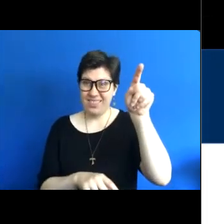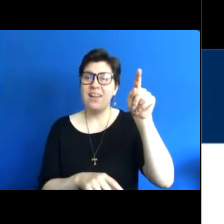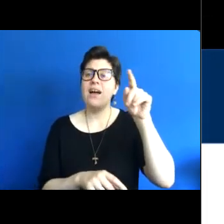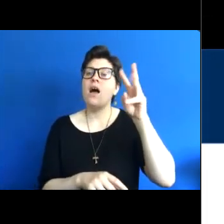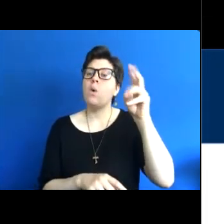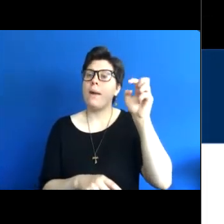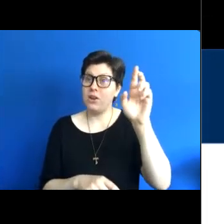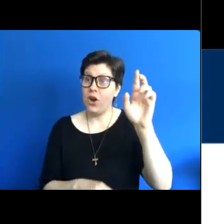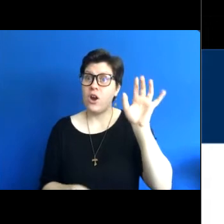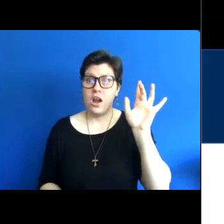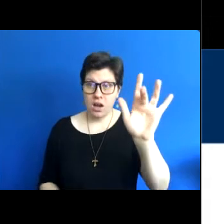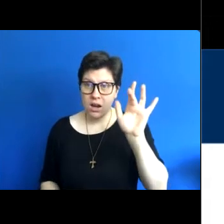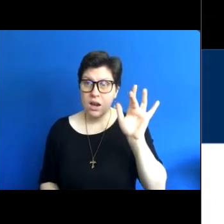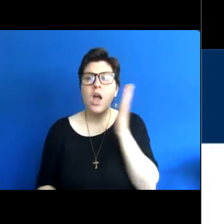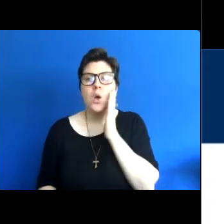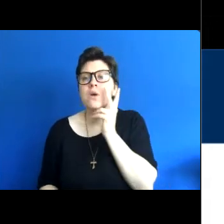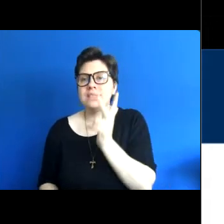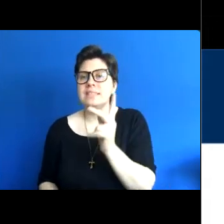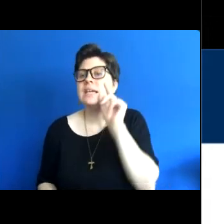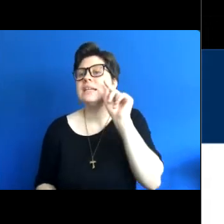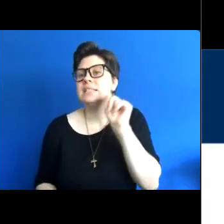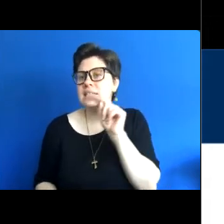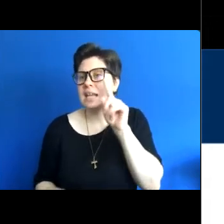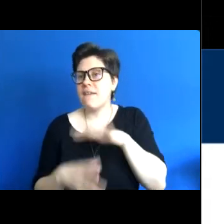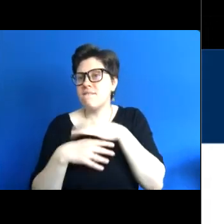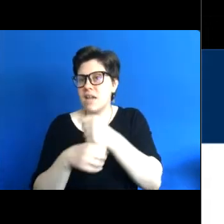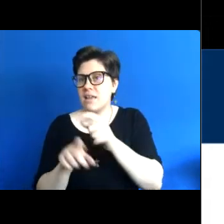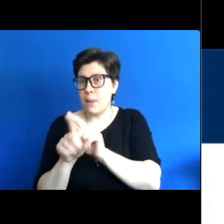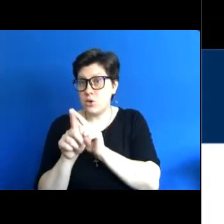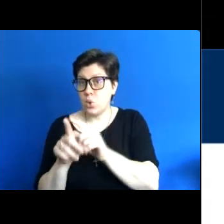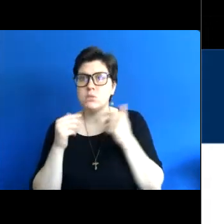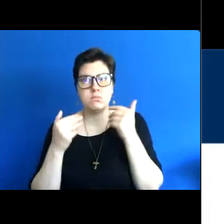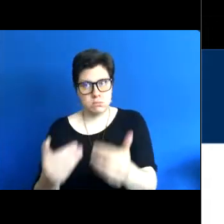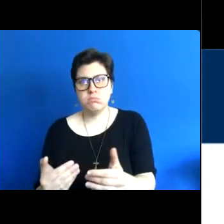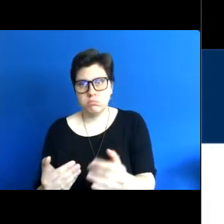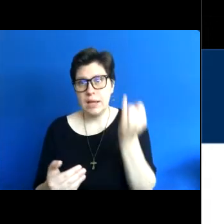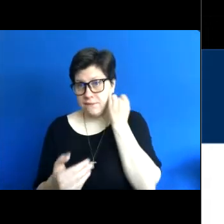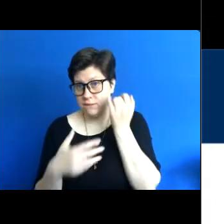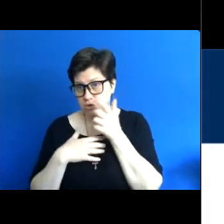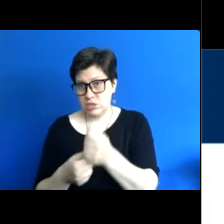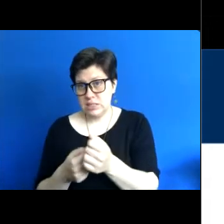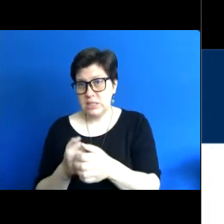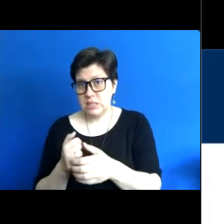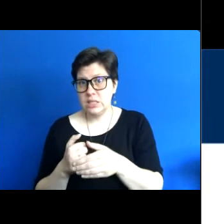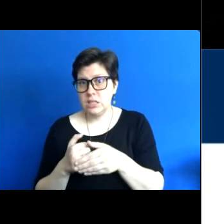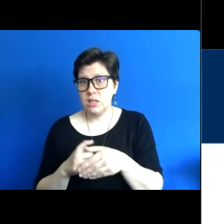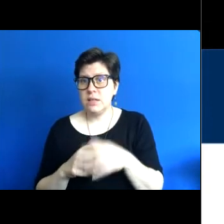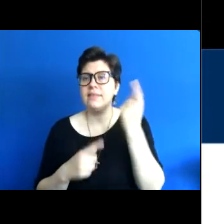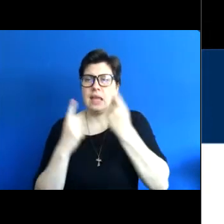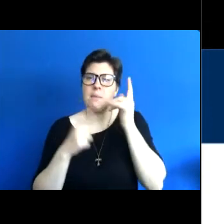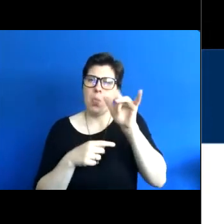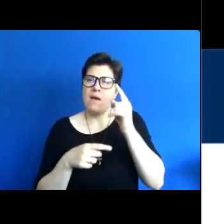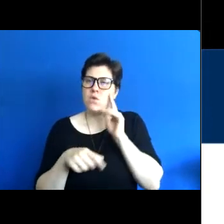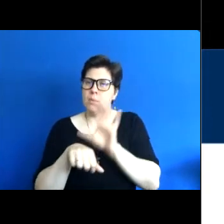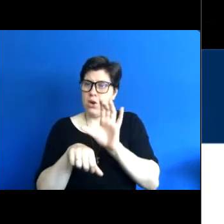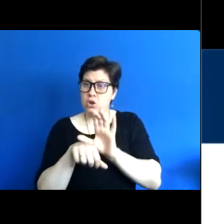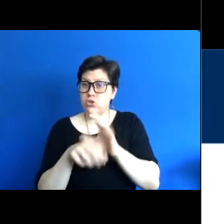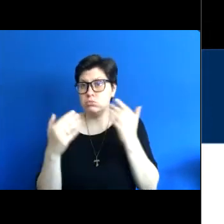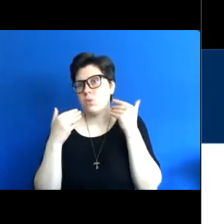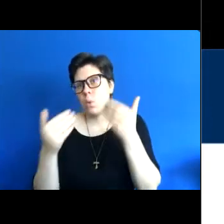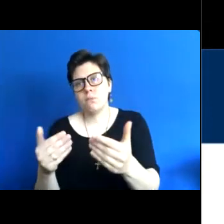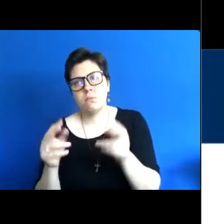scroll down, you'll see one on teen faith mentors. So I encourage you, if you're interested in thinking about that for your parish, to go ahead and watch